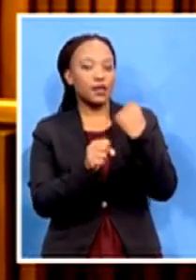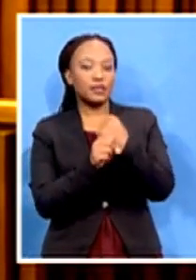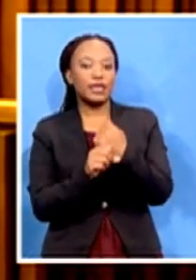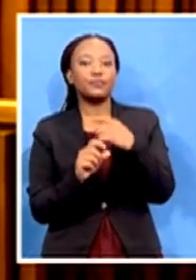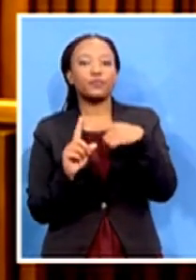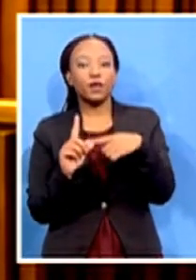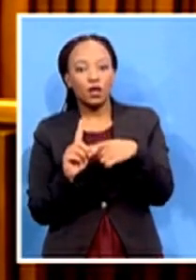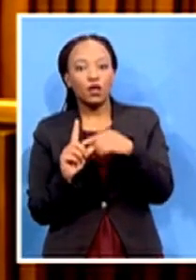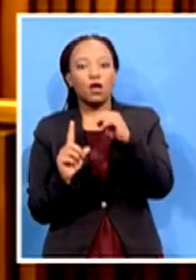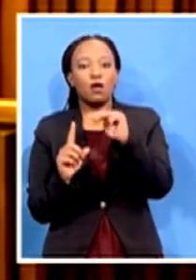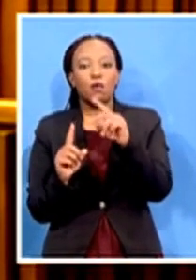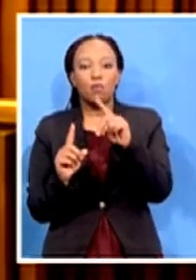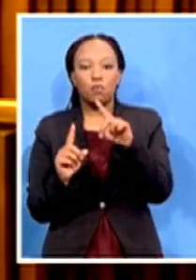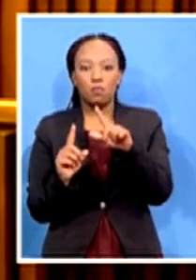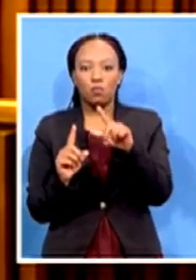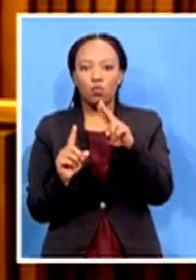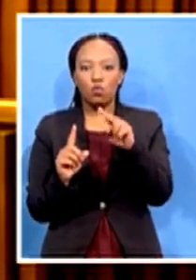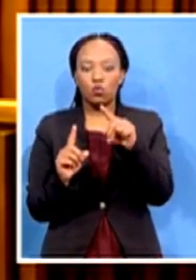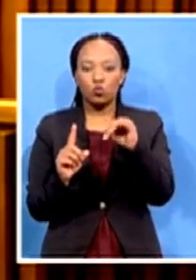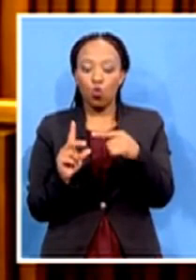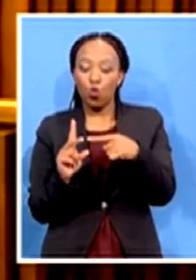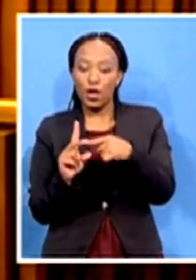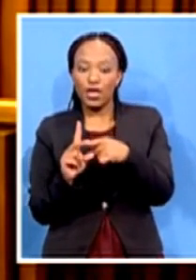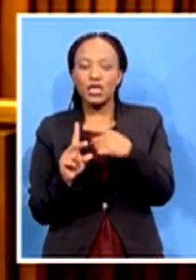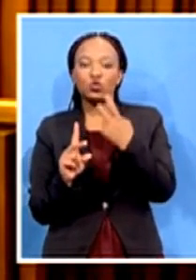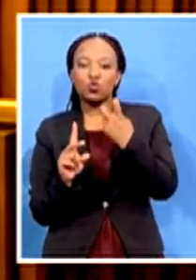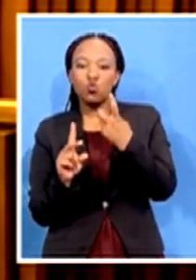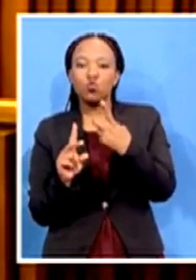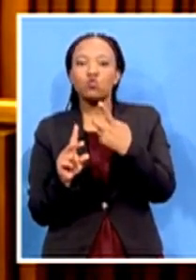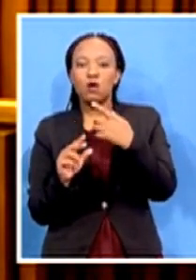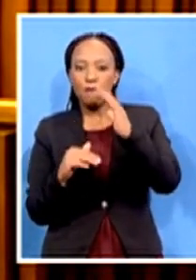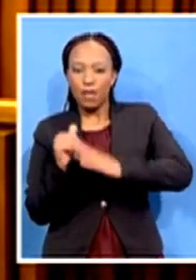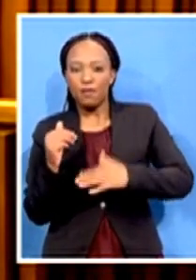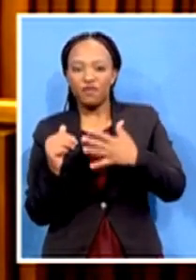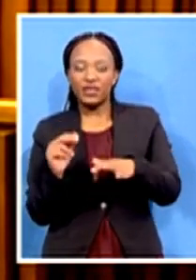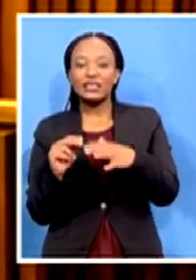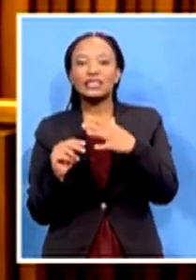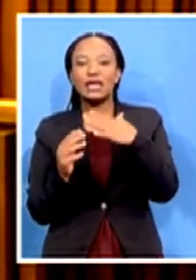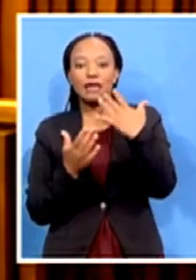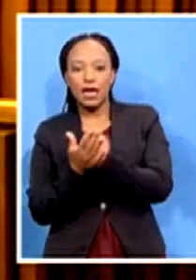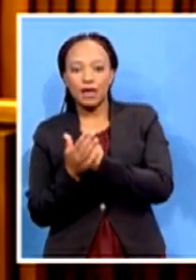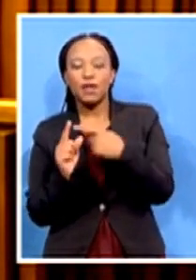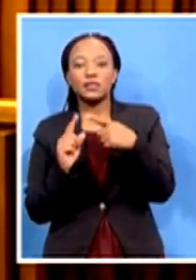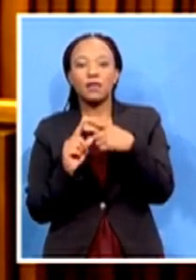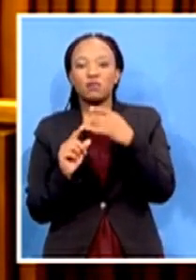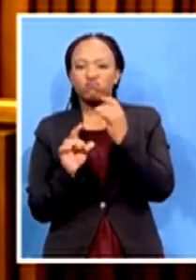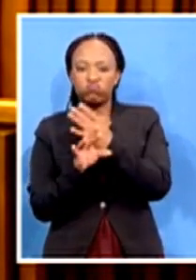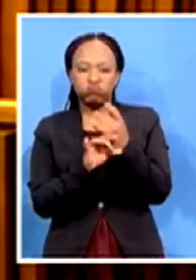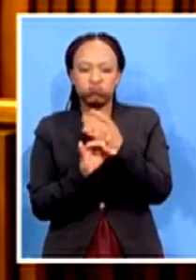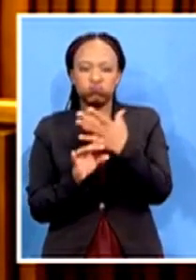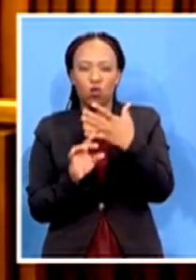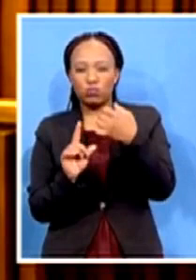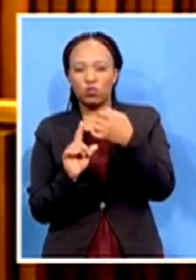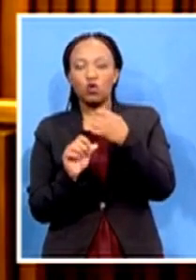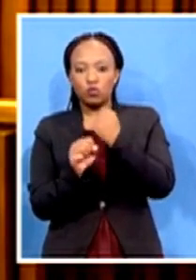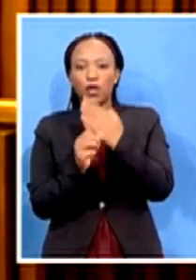of assault, two counts of kidnapping, and two of assault with intent to do grievous bodily harm. So